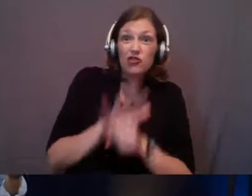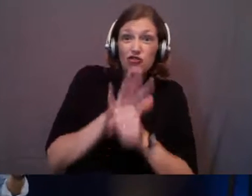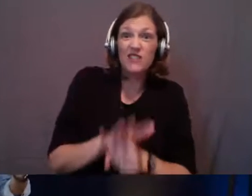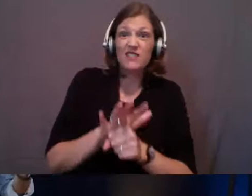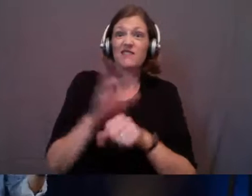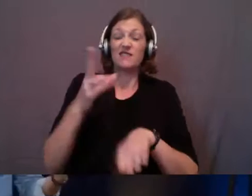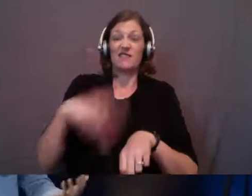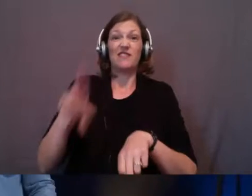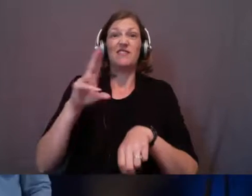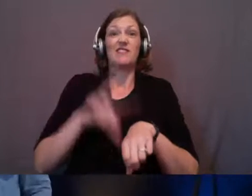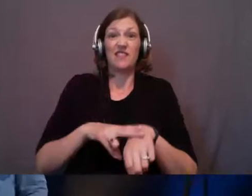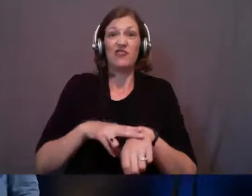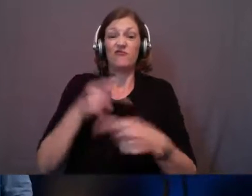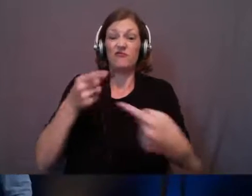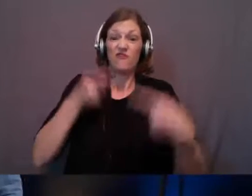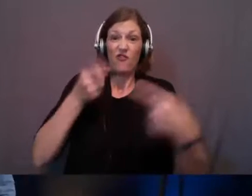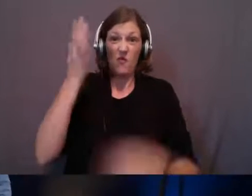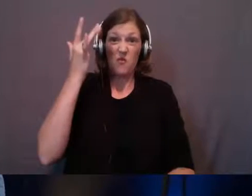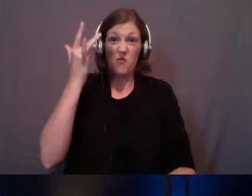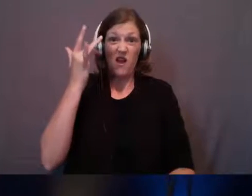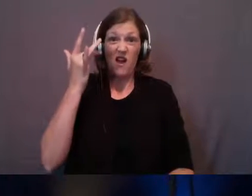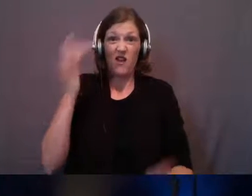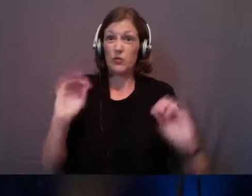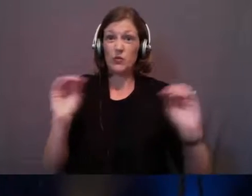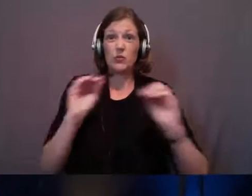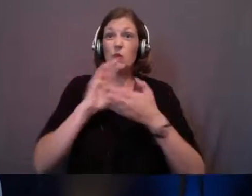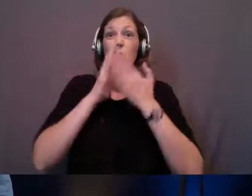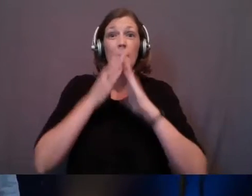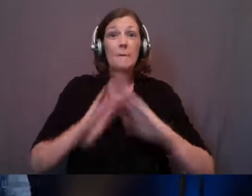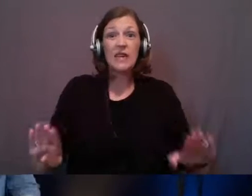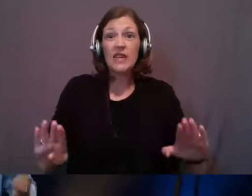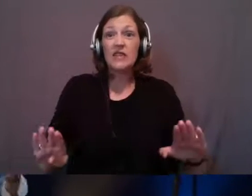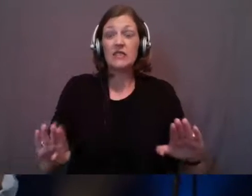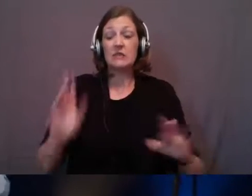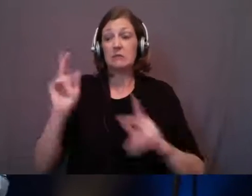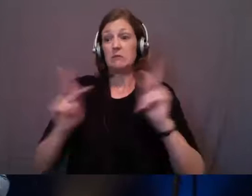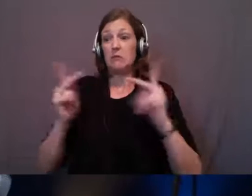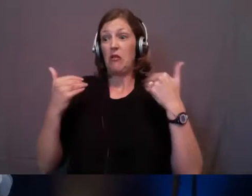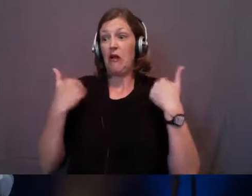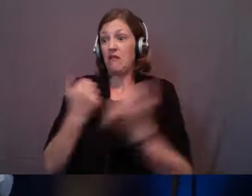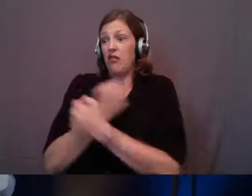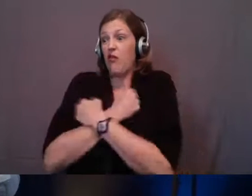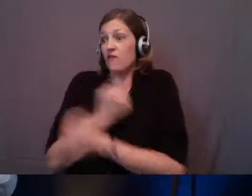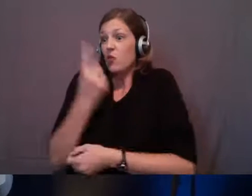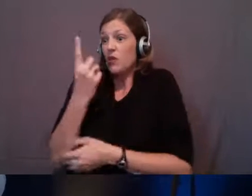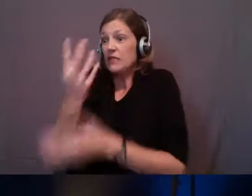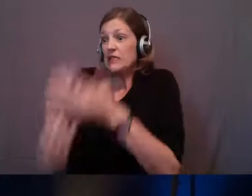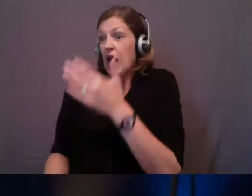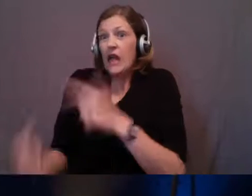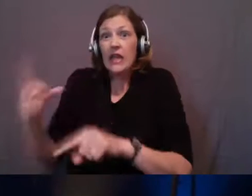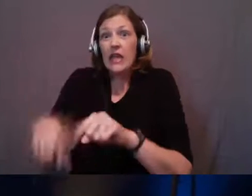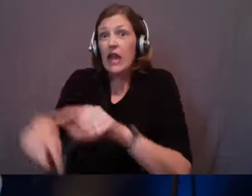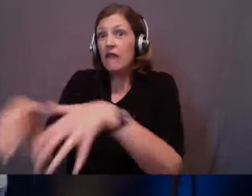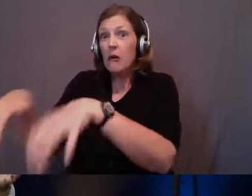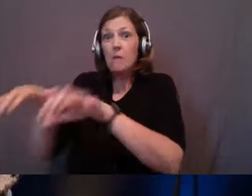from a lack of peace. I mean, people have had loved ones die and they can't even bury them in peace.